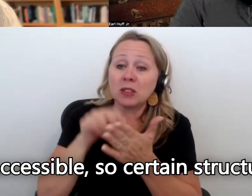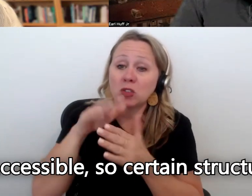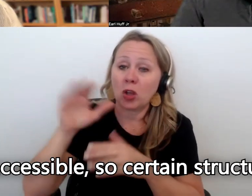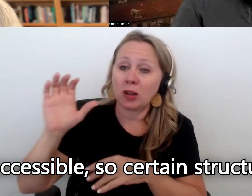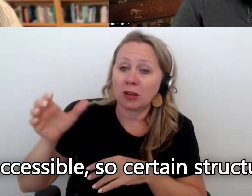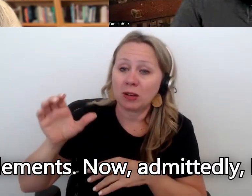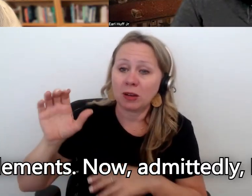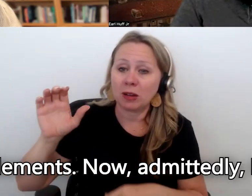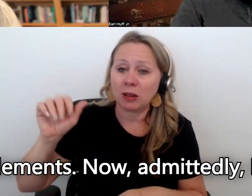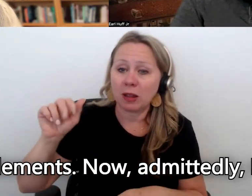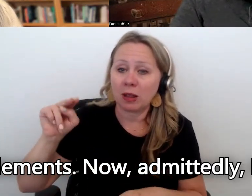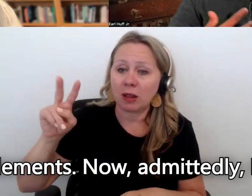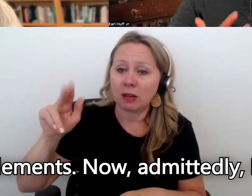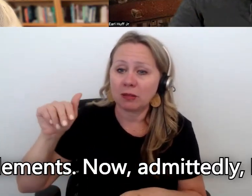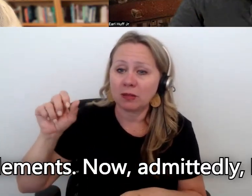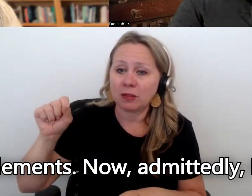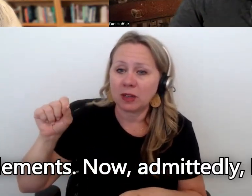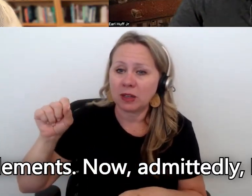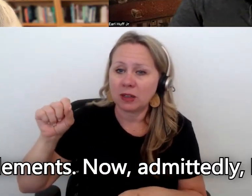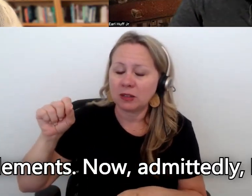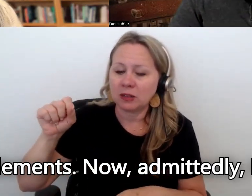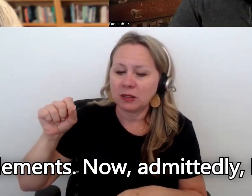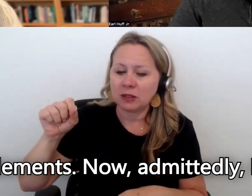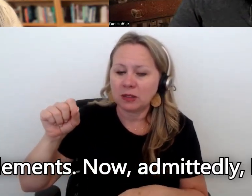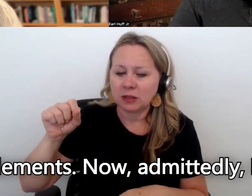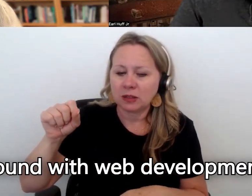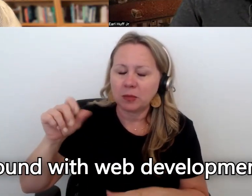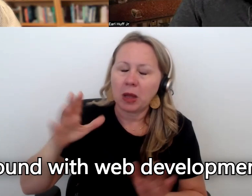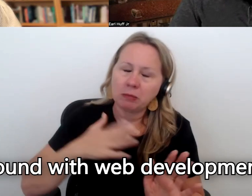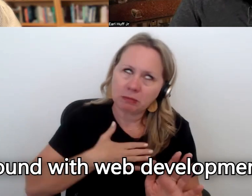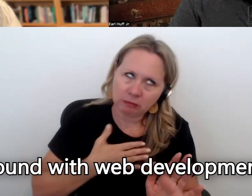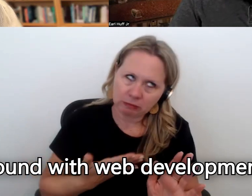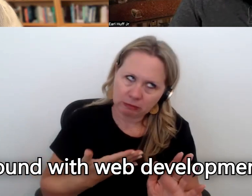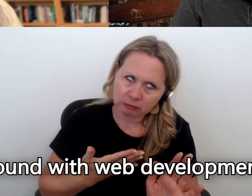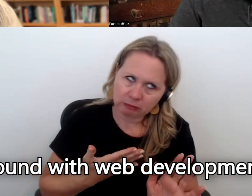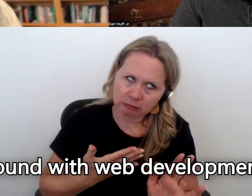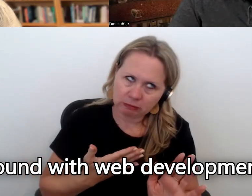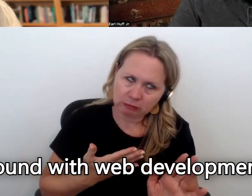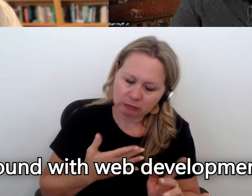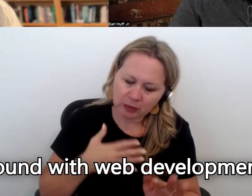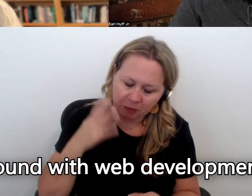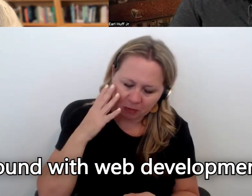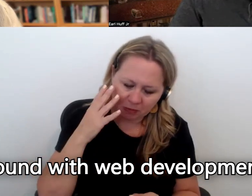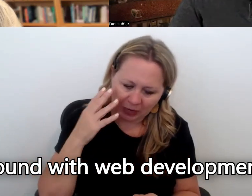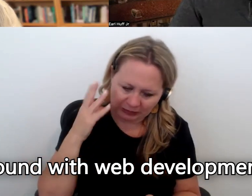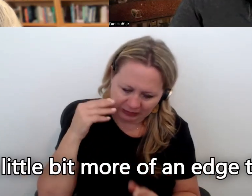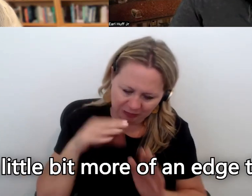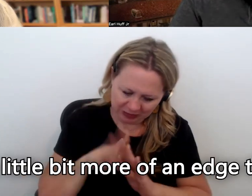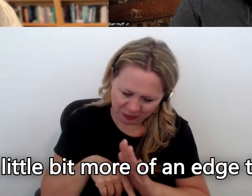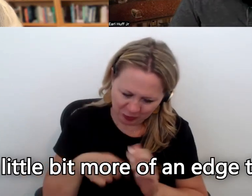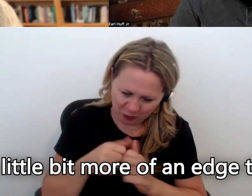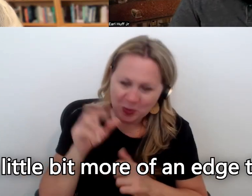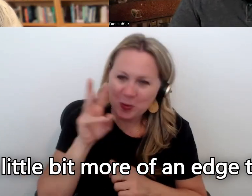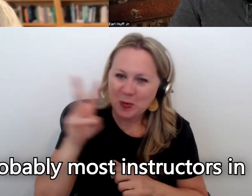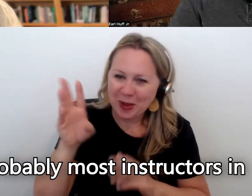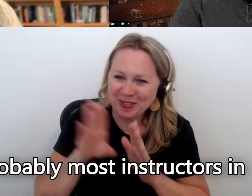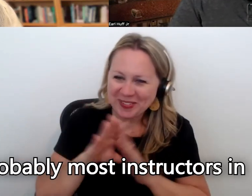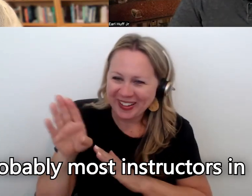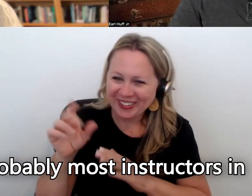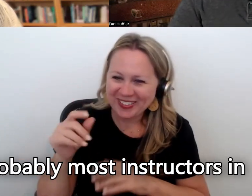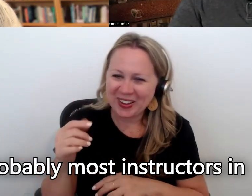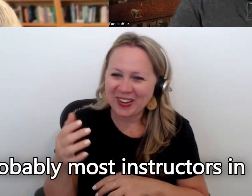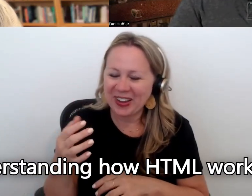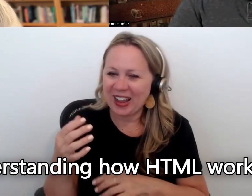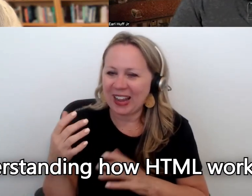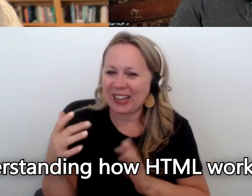accessible. So certain structures, certain elements. Now, admittedly, I have a background with web development, so I have a little bit more of an edge than probably